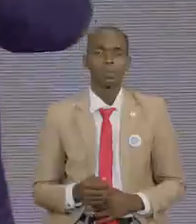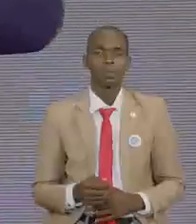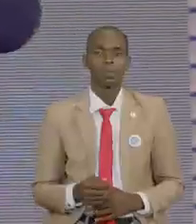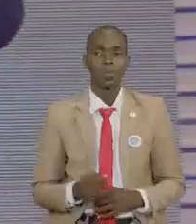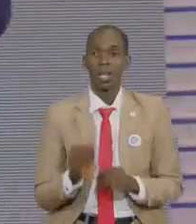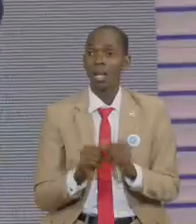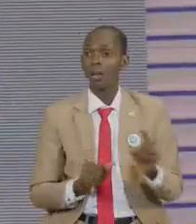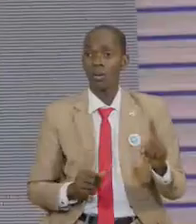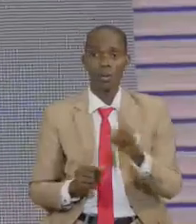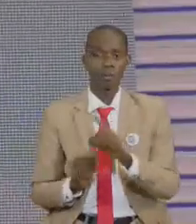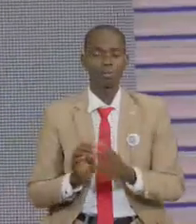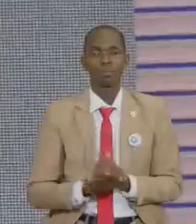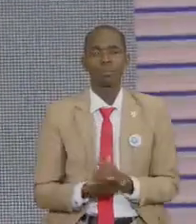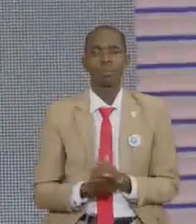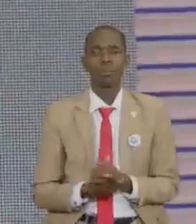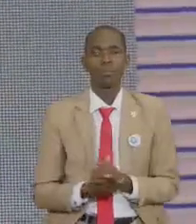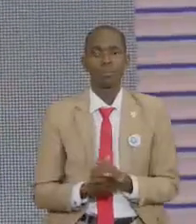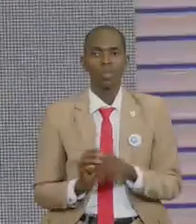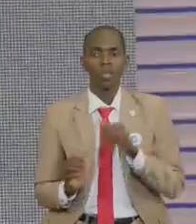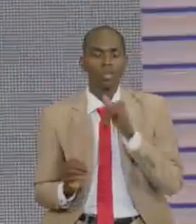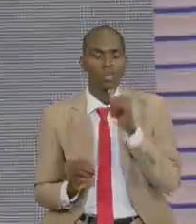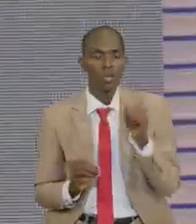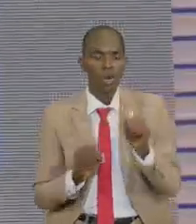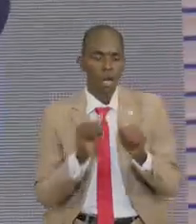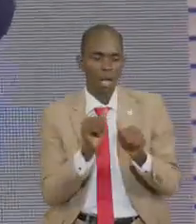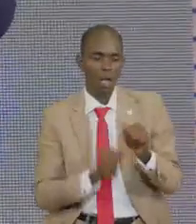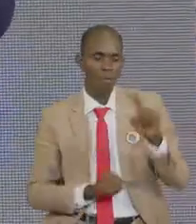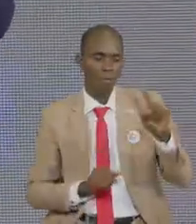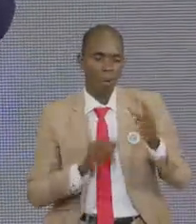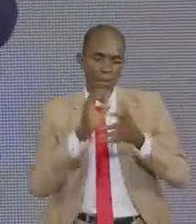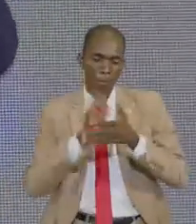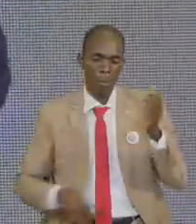Everyone, not everyone minus me,